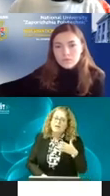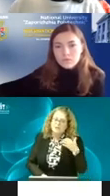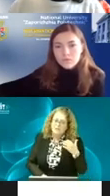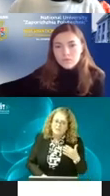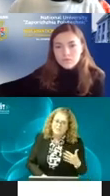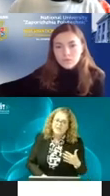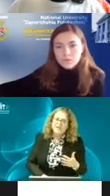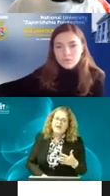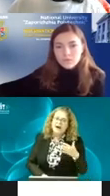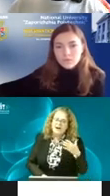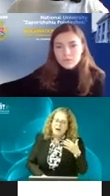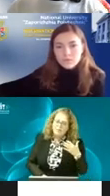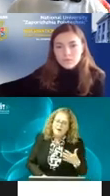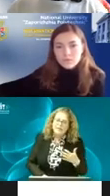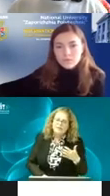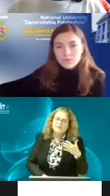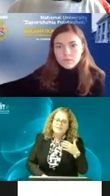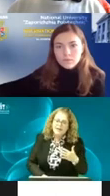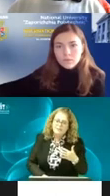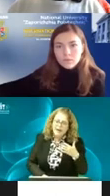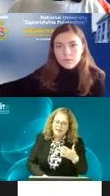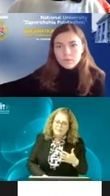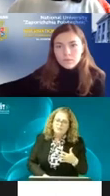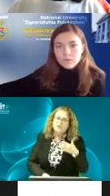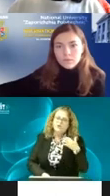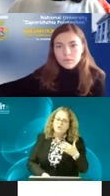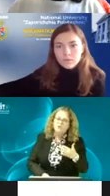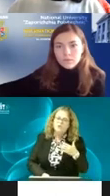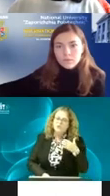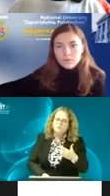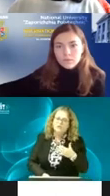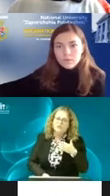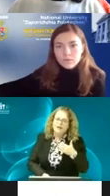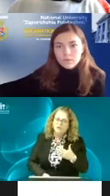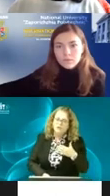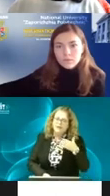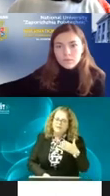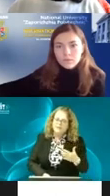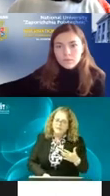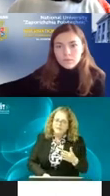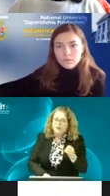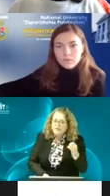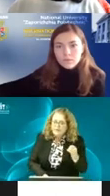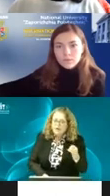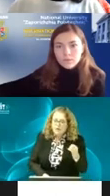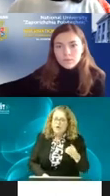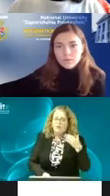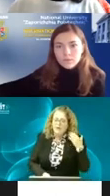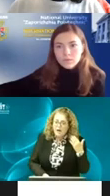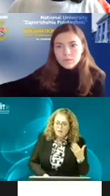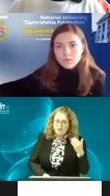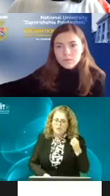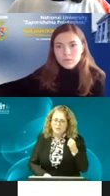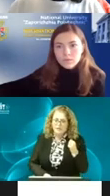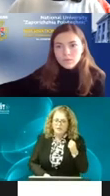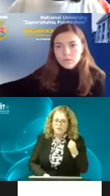interaction specifically are based on the same elements which human-to-human interaction is based. So even though we